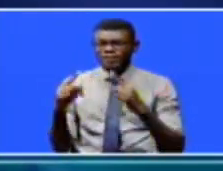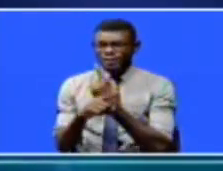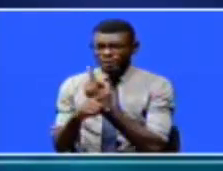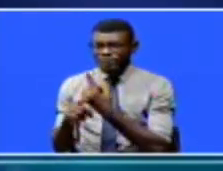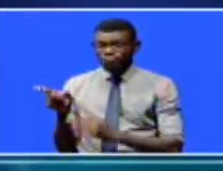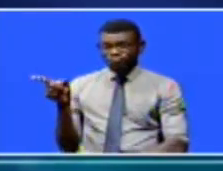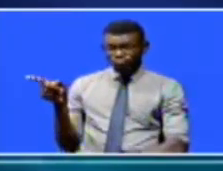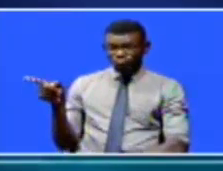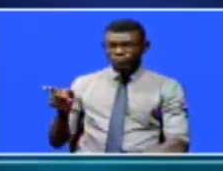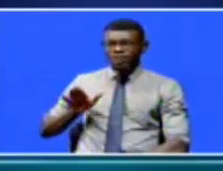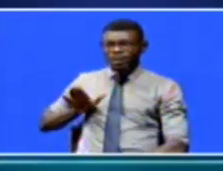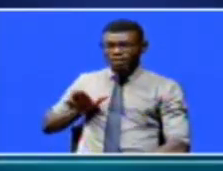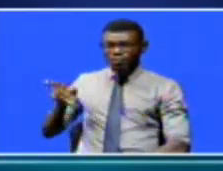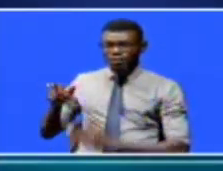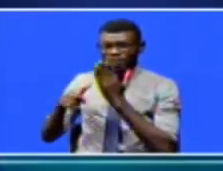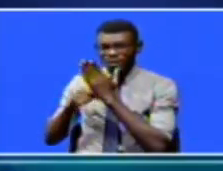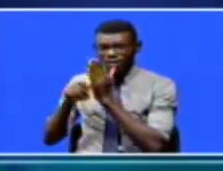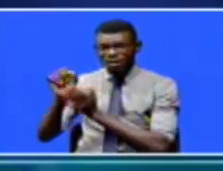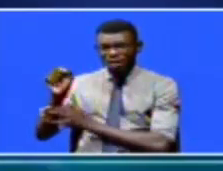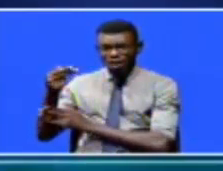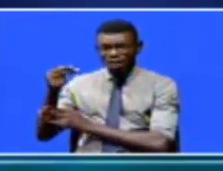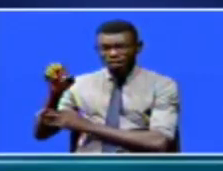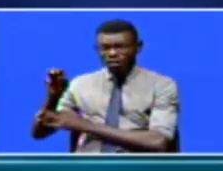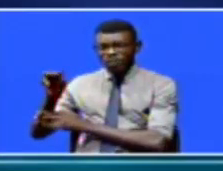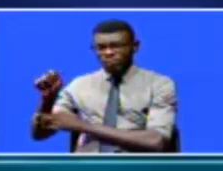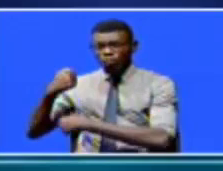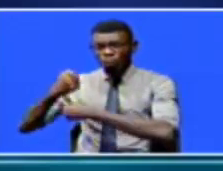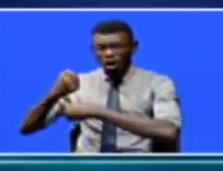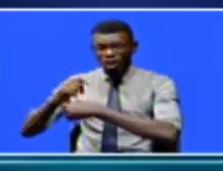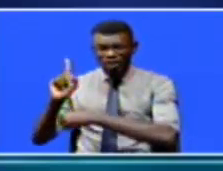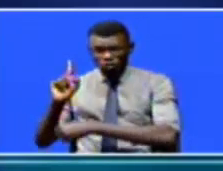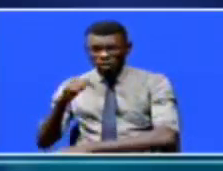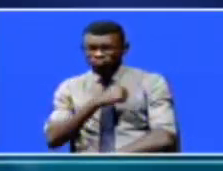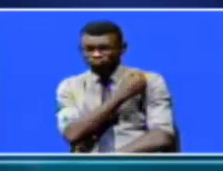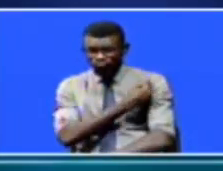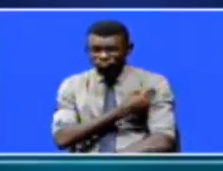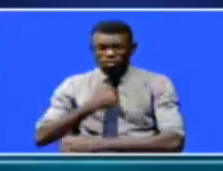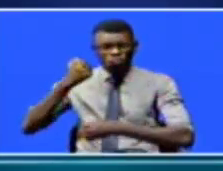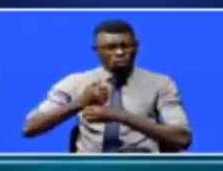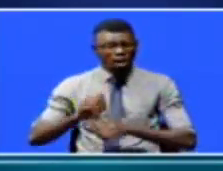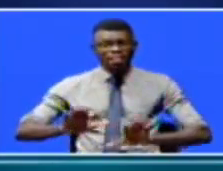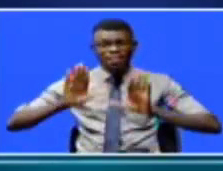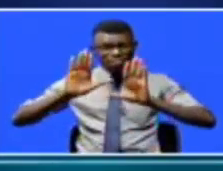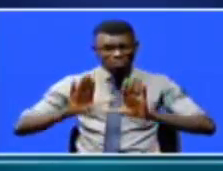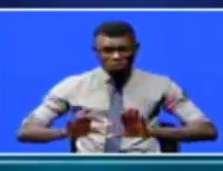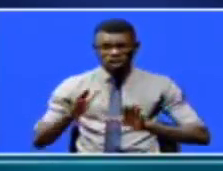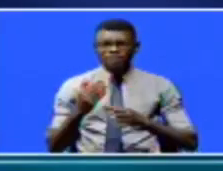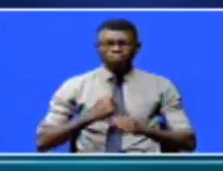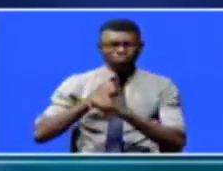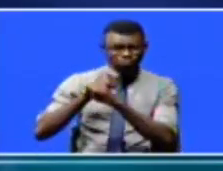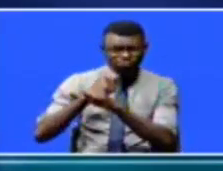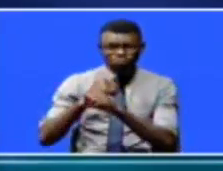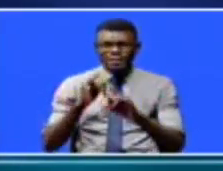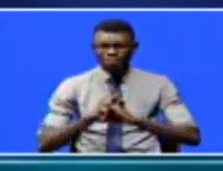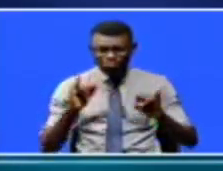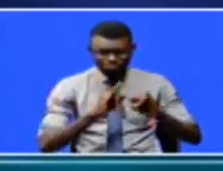Aluda, a cleaning lady at the Nairobi Hospital, probably has one of the most important tasks, that of infection prevention and control through cleaning